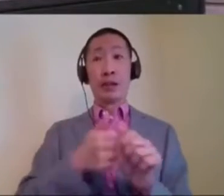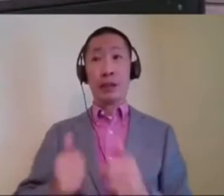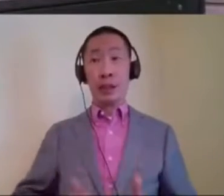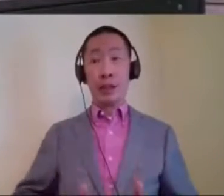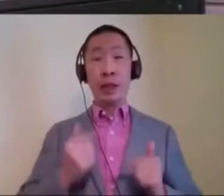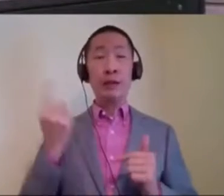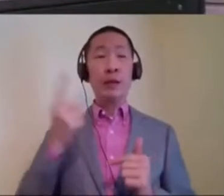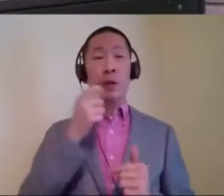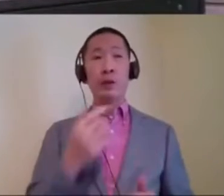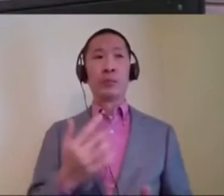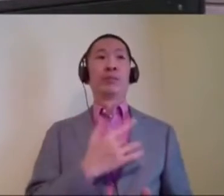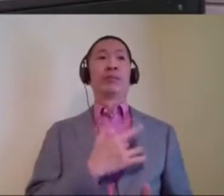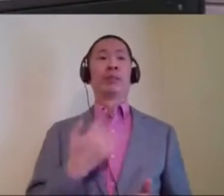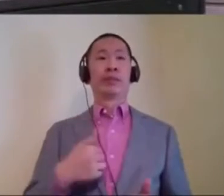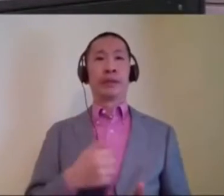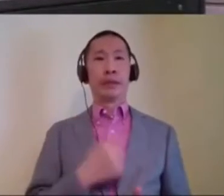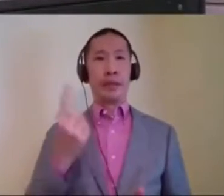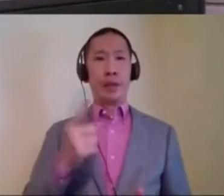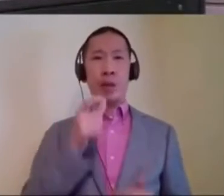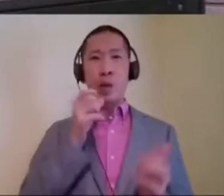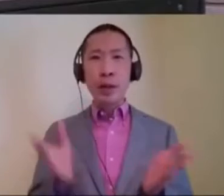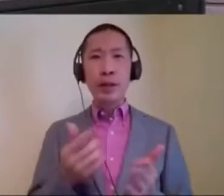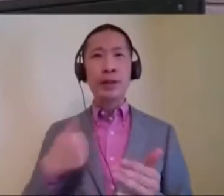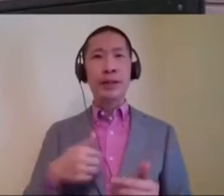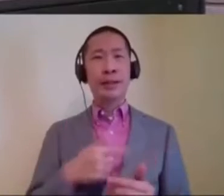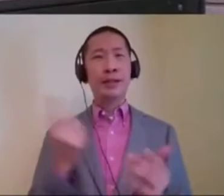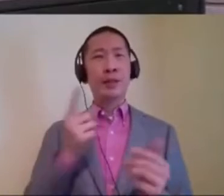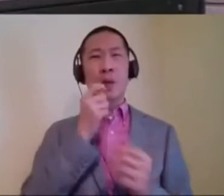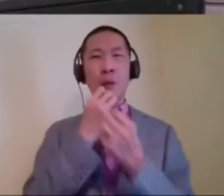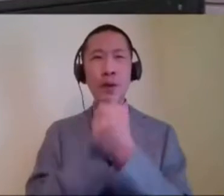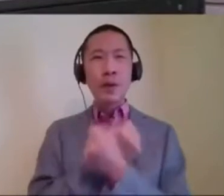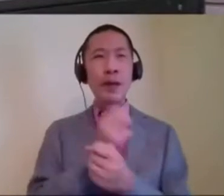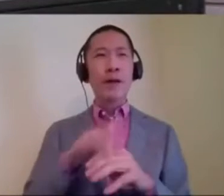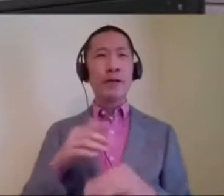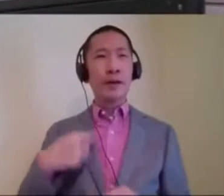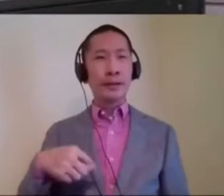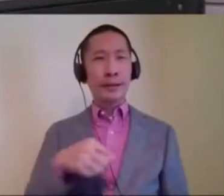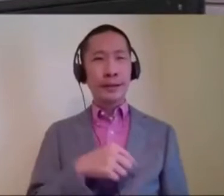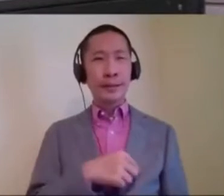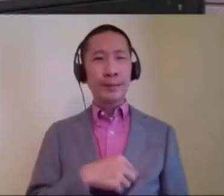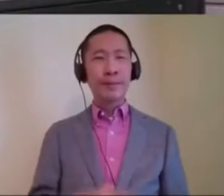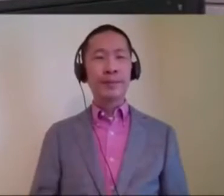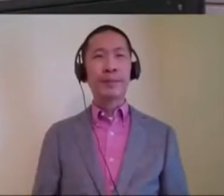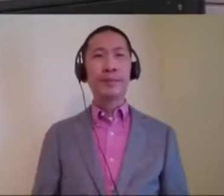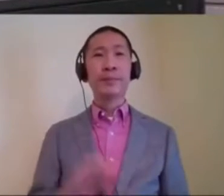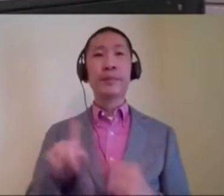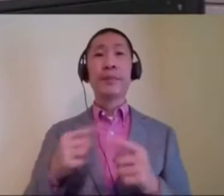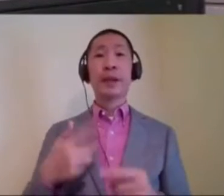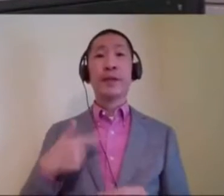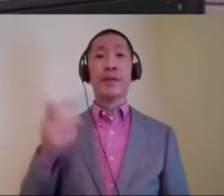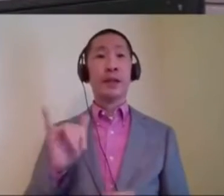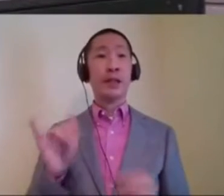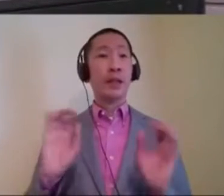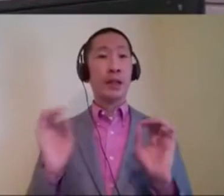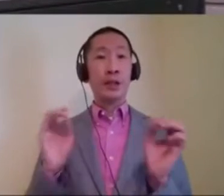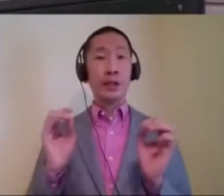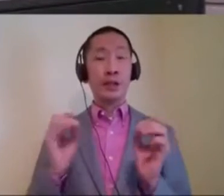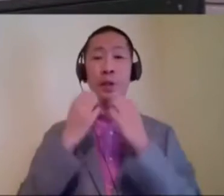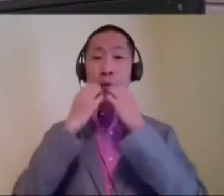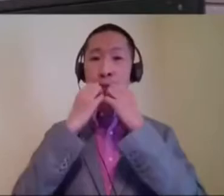who touched us, someone who encouraged us, someone who loved on us when it felt like nobody